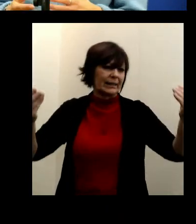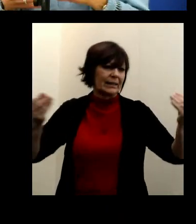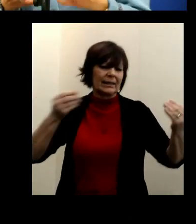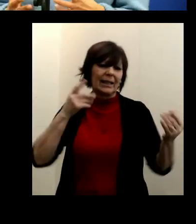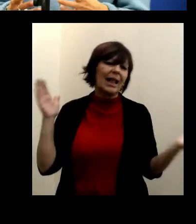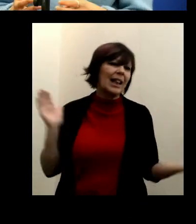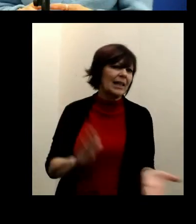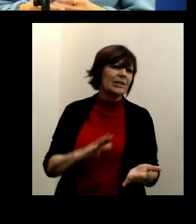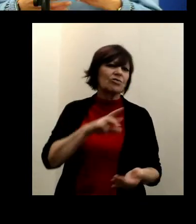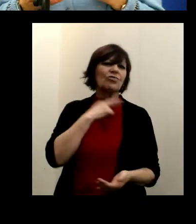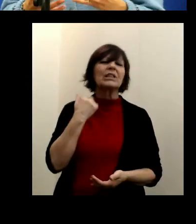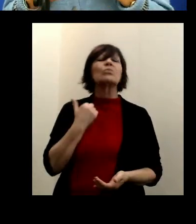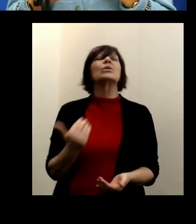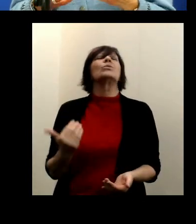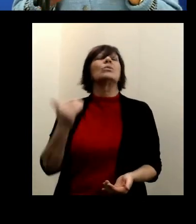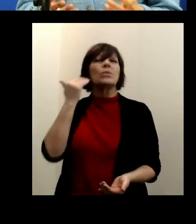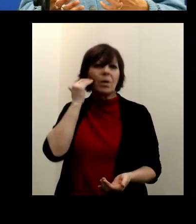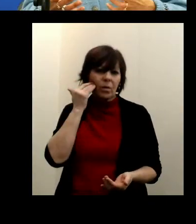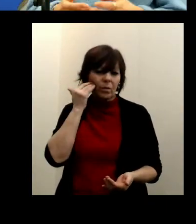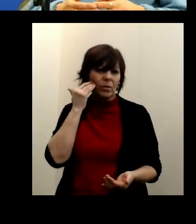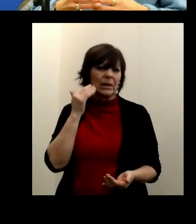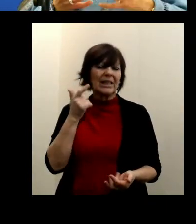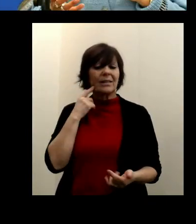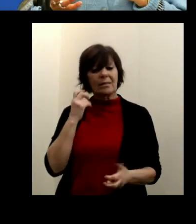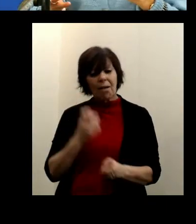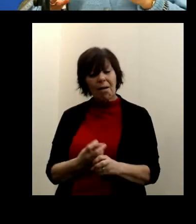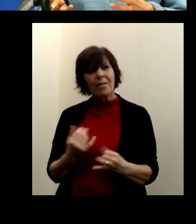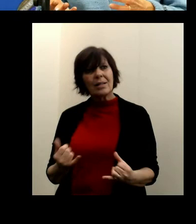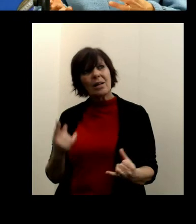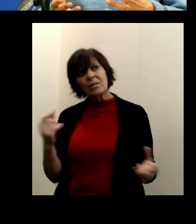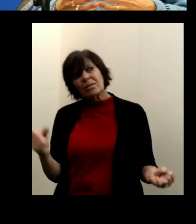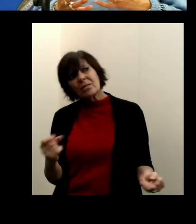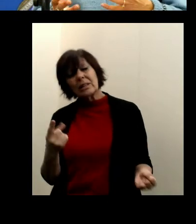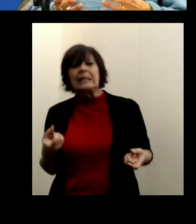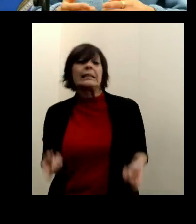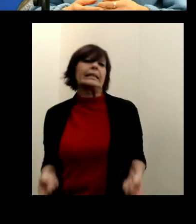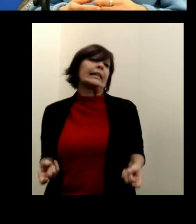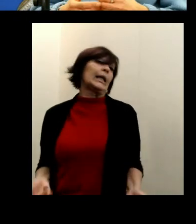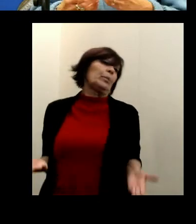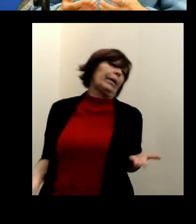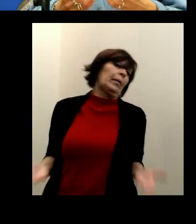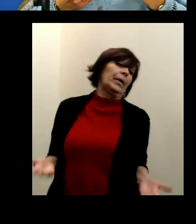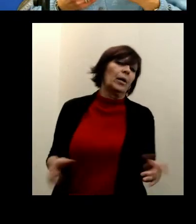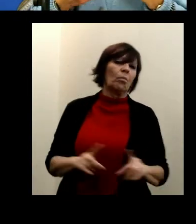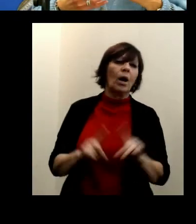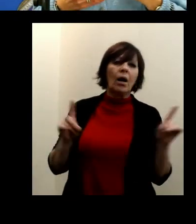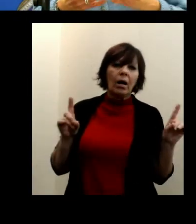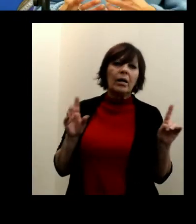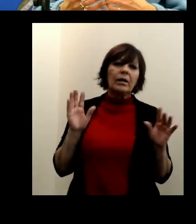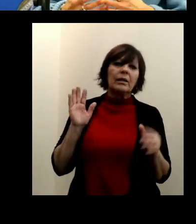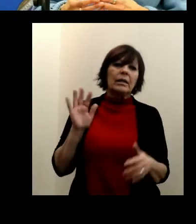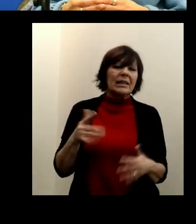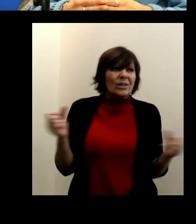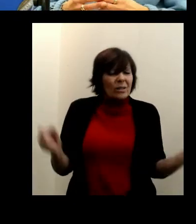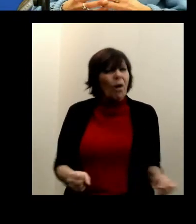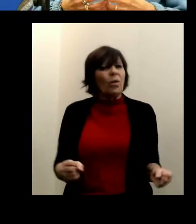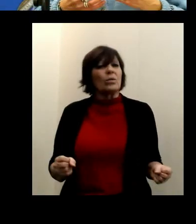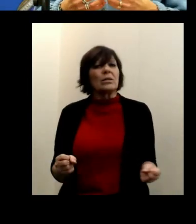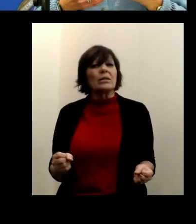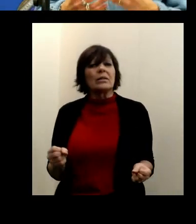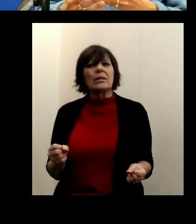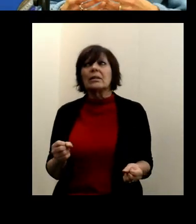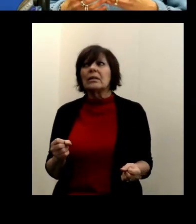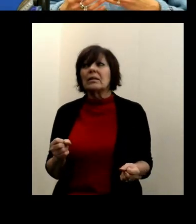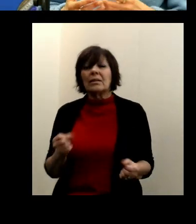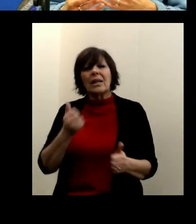lower risk. We know that. It's difficult to do that now. Maybe if you're skiing, you could do that, but it's cold outside, and